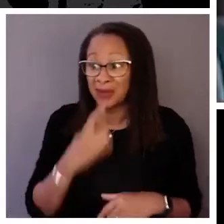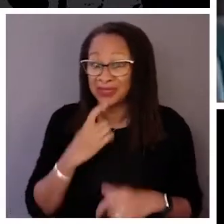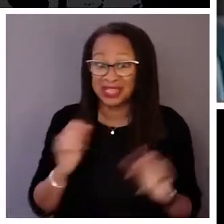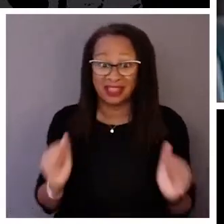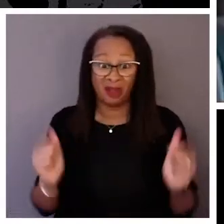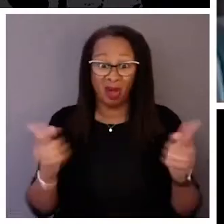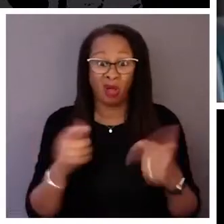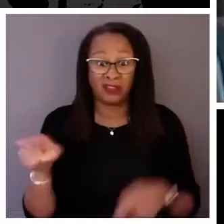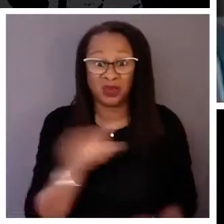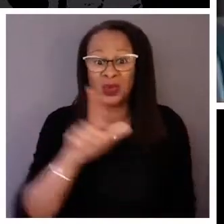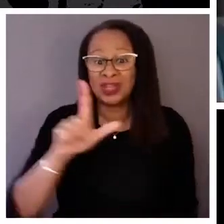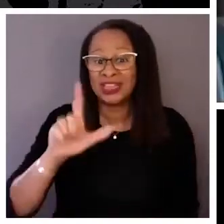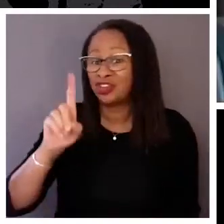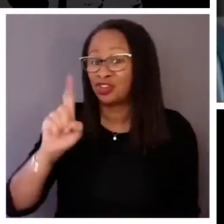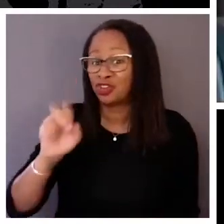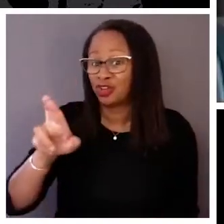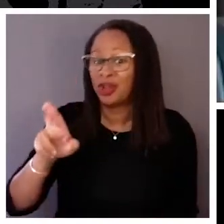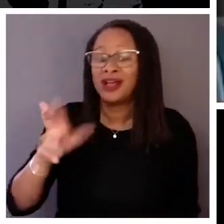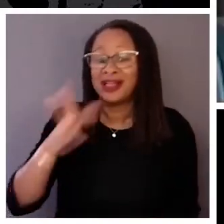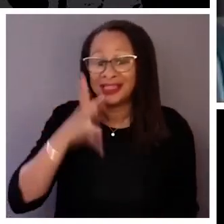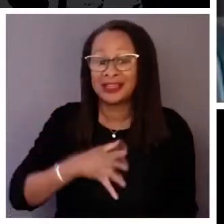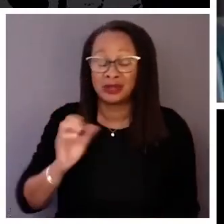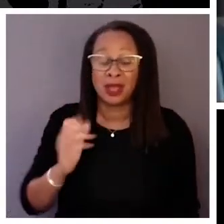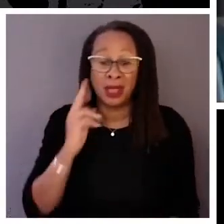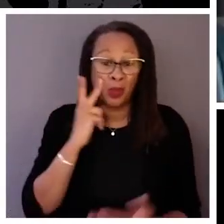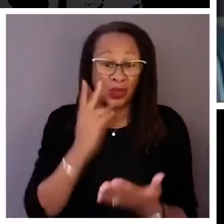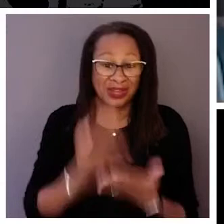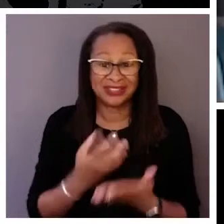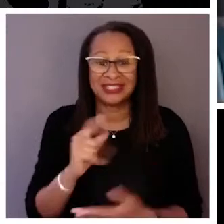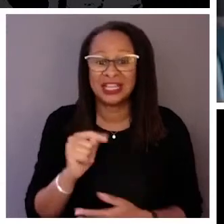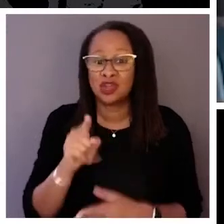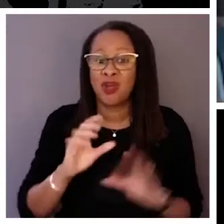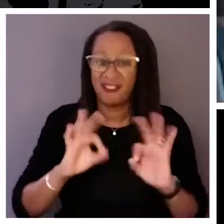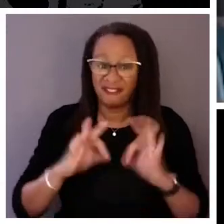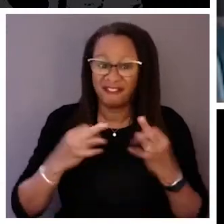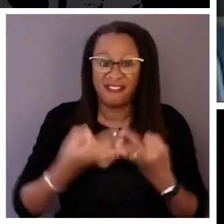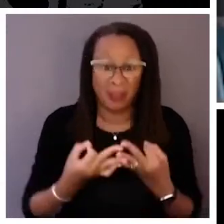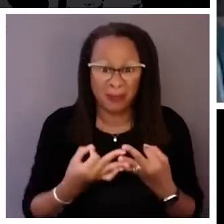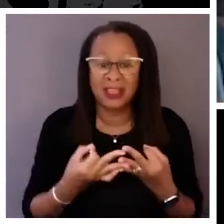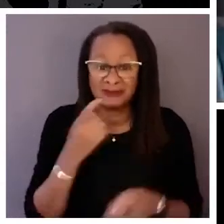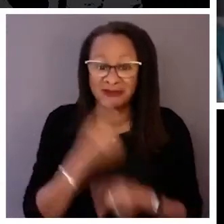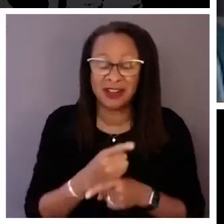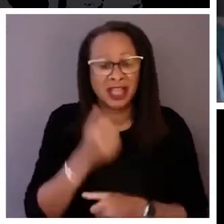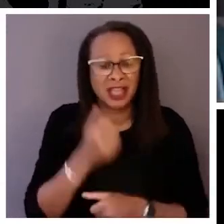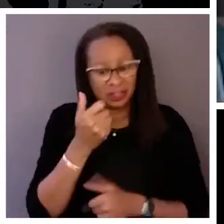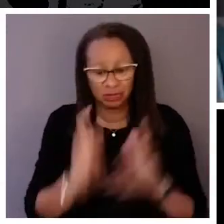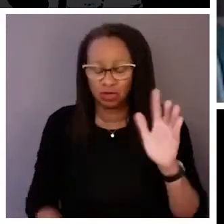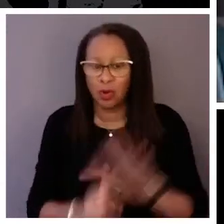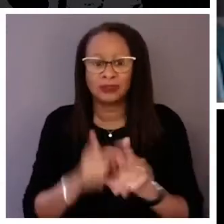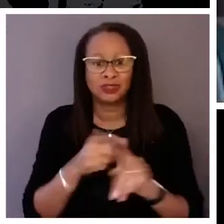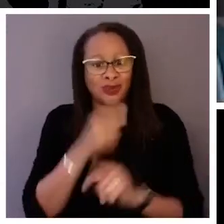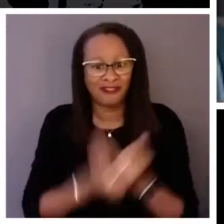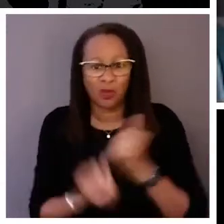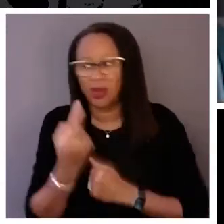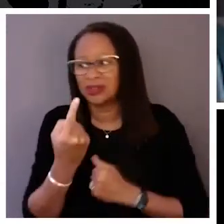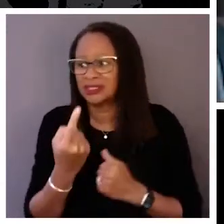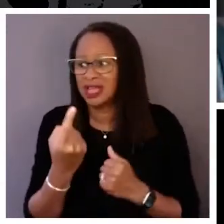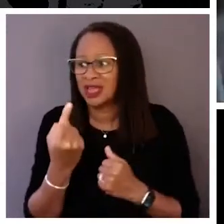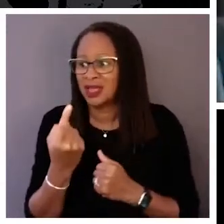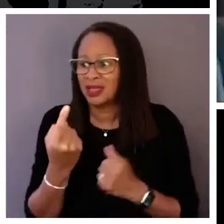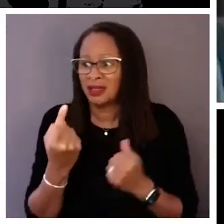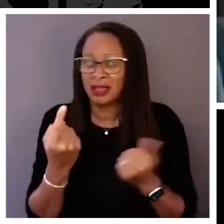say, because all of you leader ladies, I've personally witnessed this. You guys are a family. You guys come to everybody's